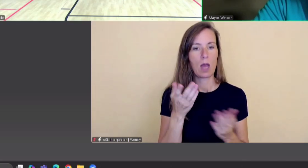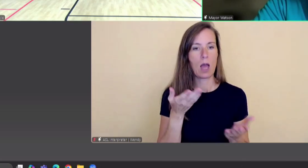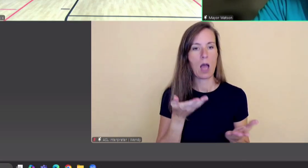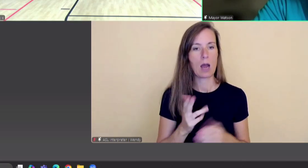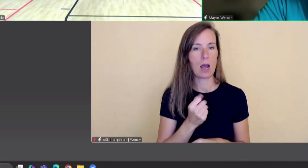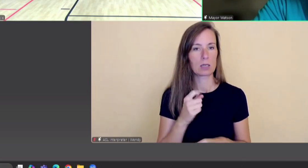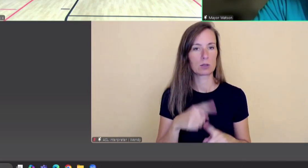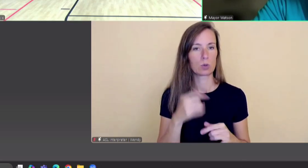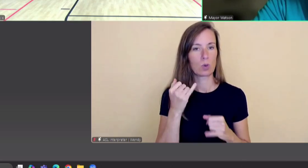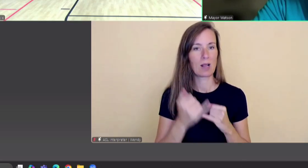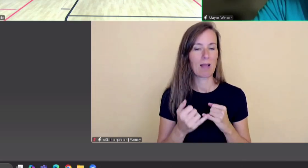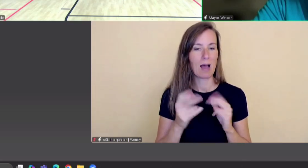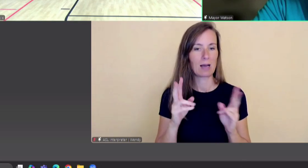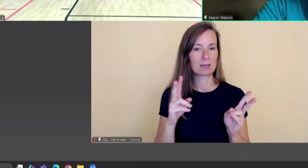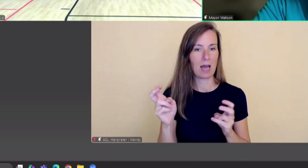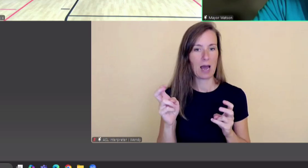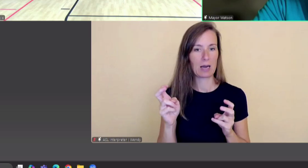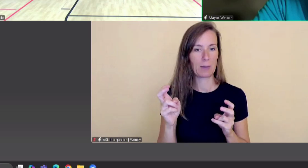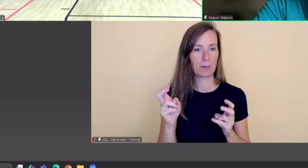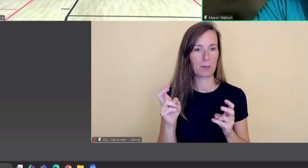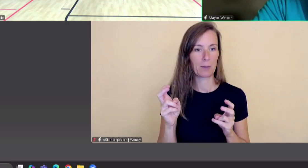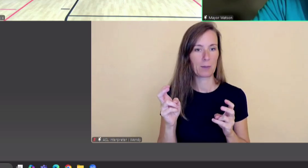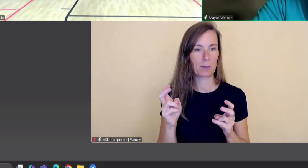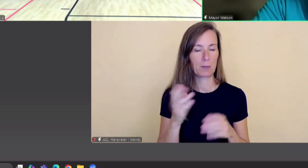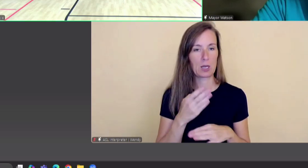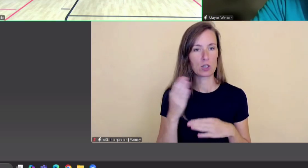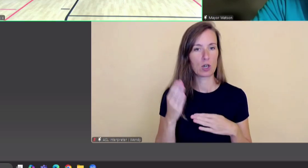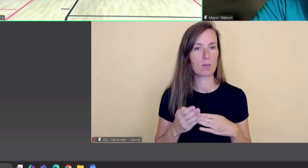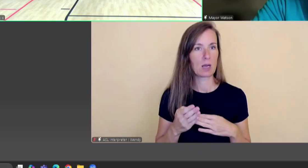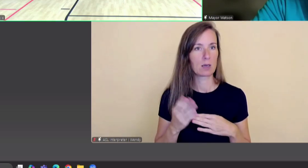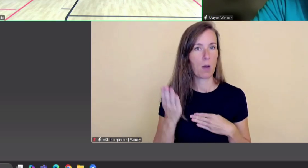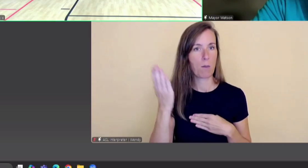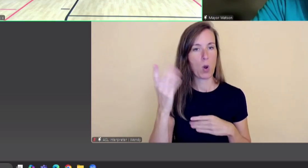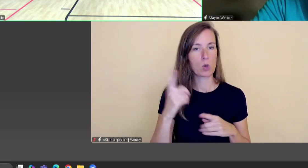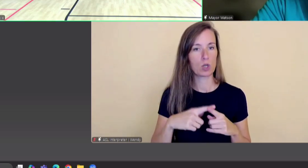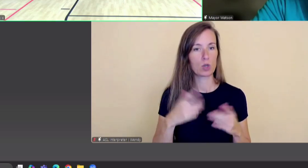item, adjournment. Is there a motion to adjourn? Motion to adjourn?